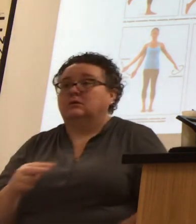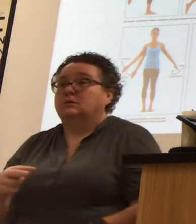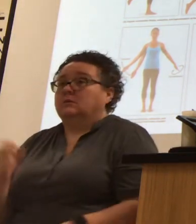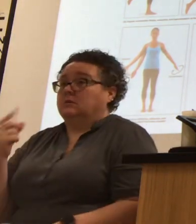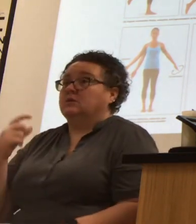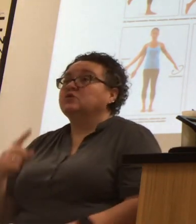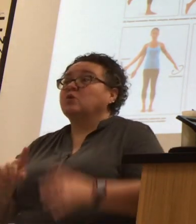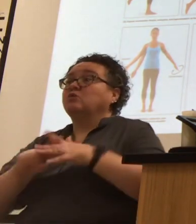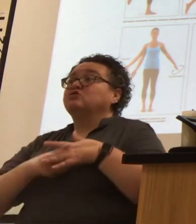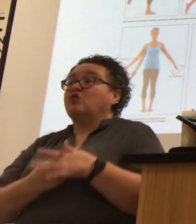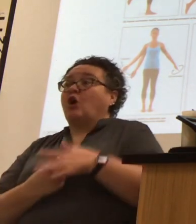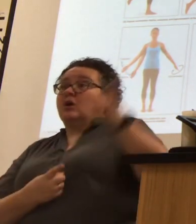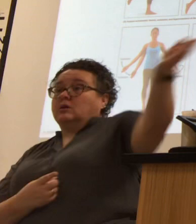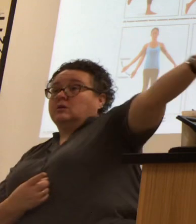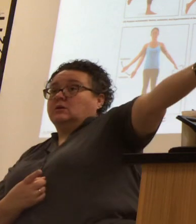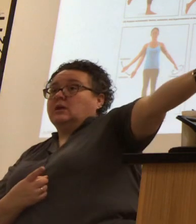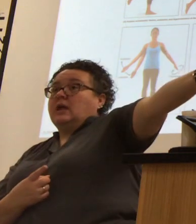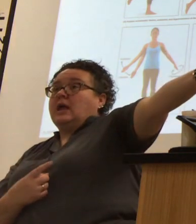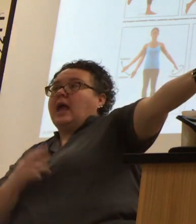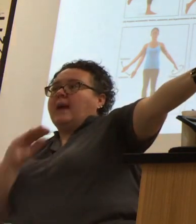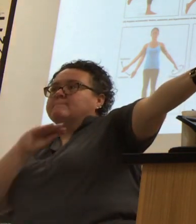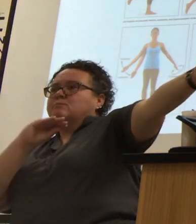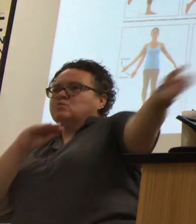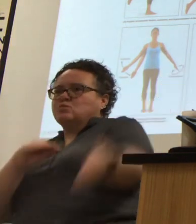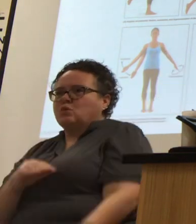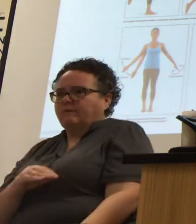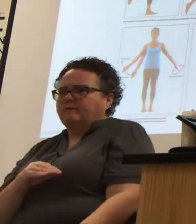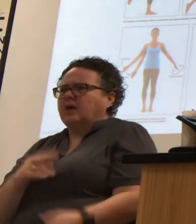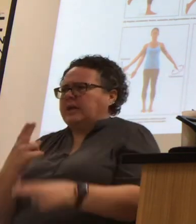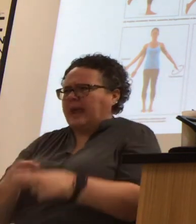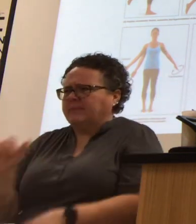That's it. Go ahead and name that for number 4.